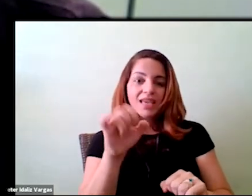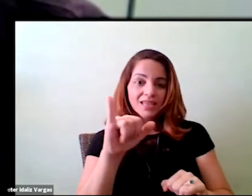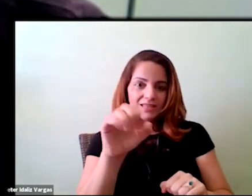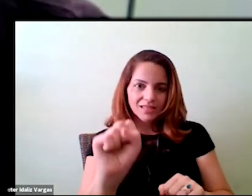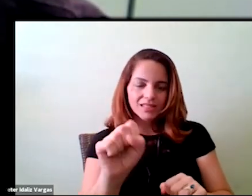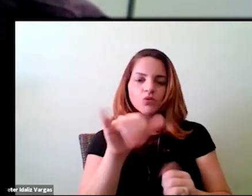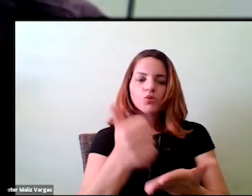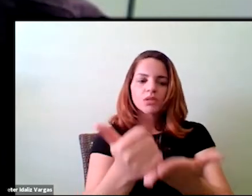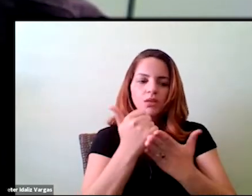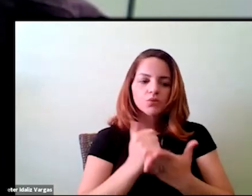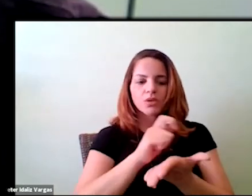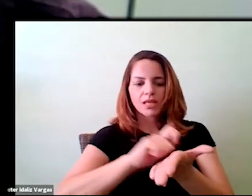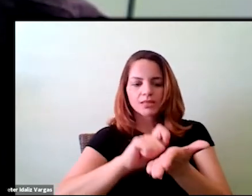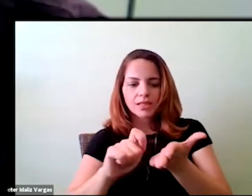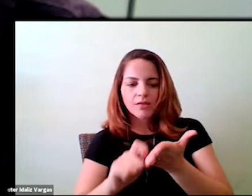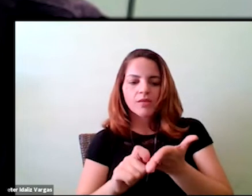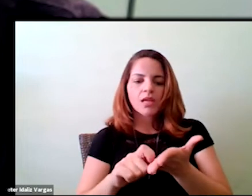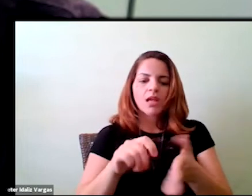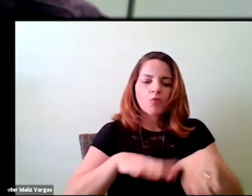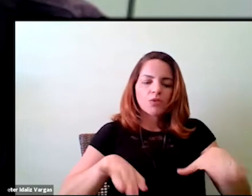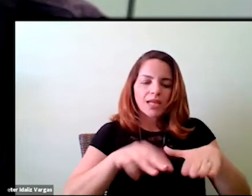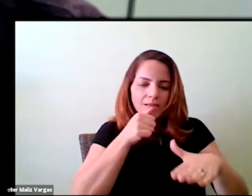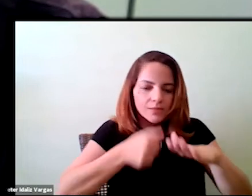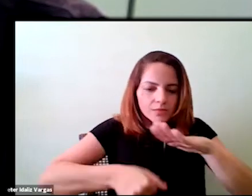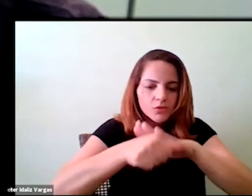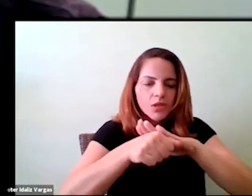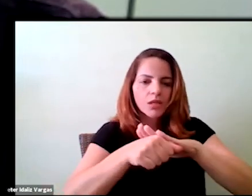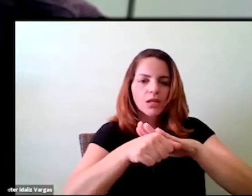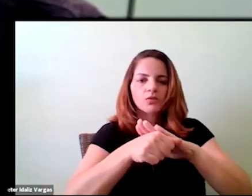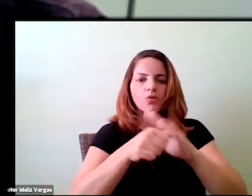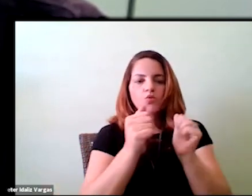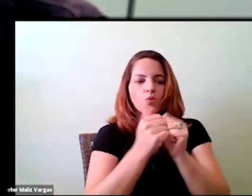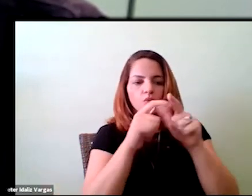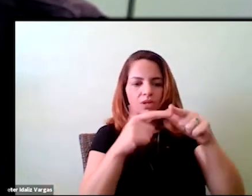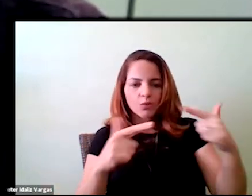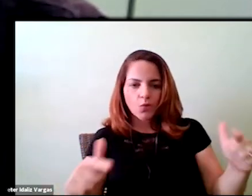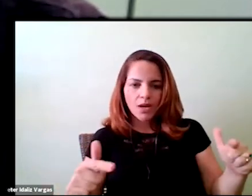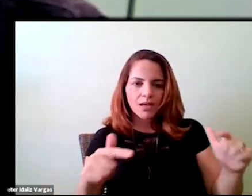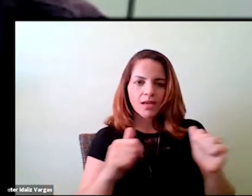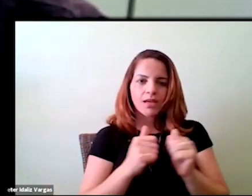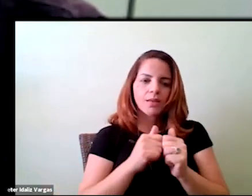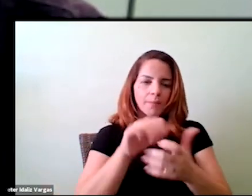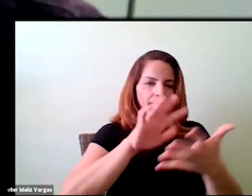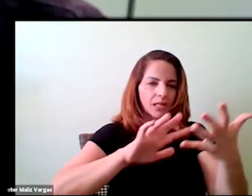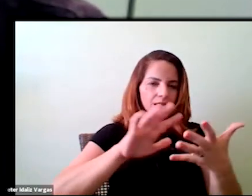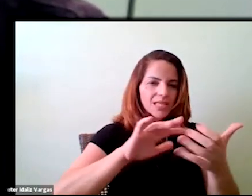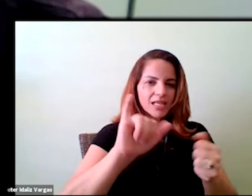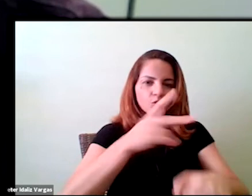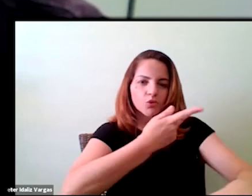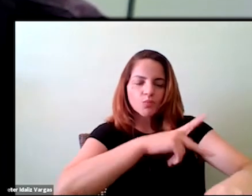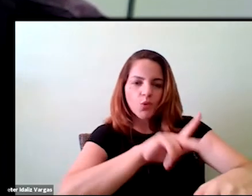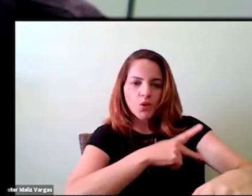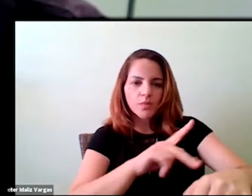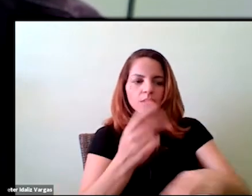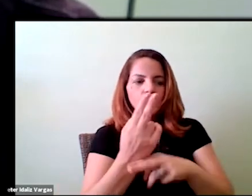Rivera's beautifully decolonized logic and turn until they ultimately construct a nation of truth or cut you until you